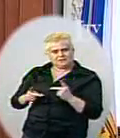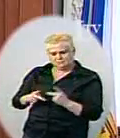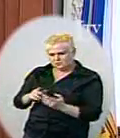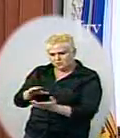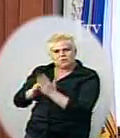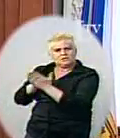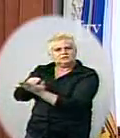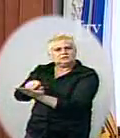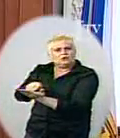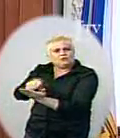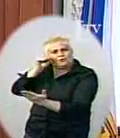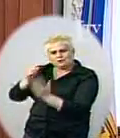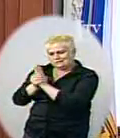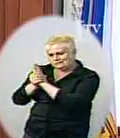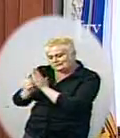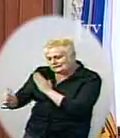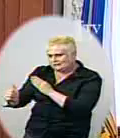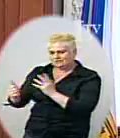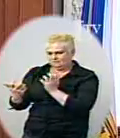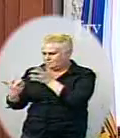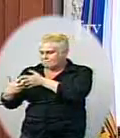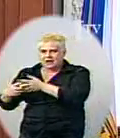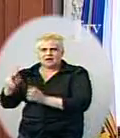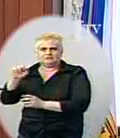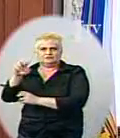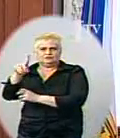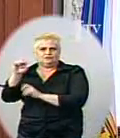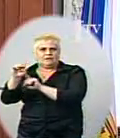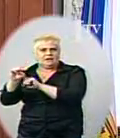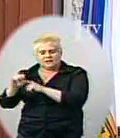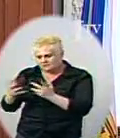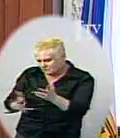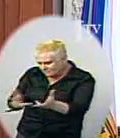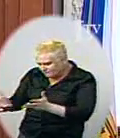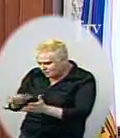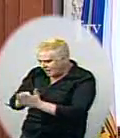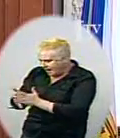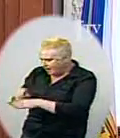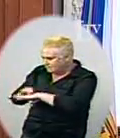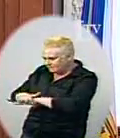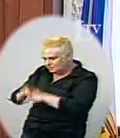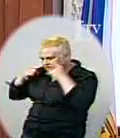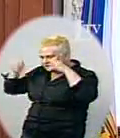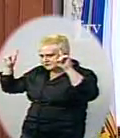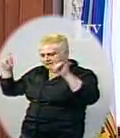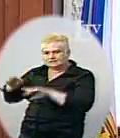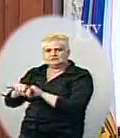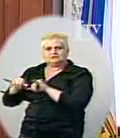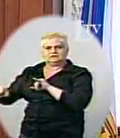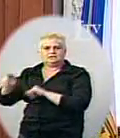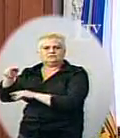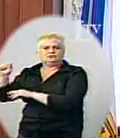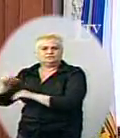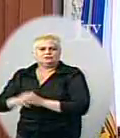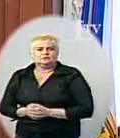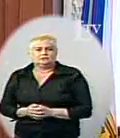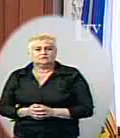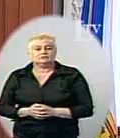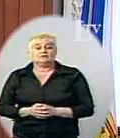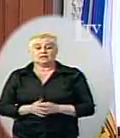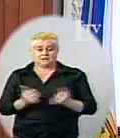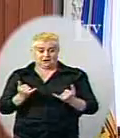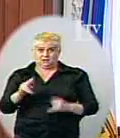need to make the most of their work lives in Nova Scotia's bright future. Across Nova